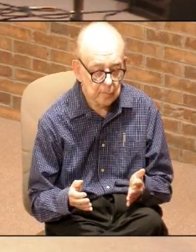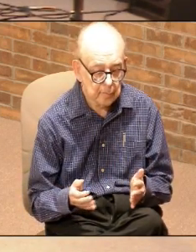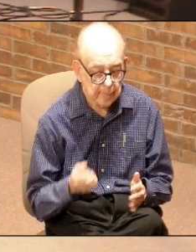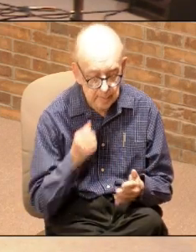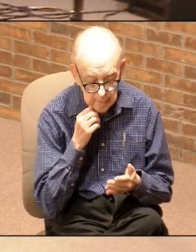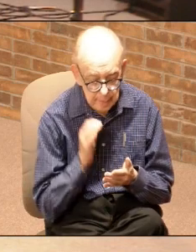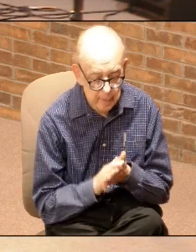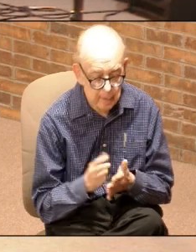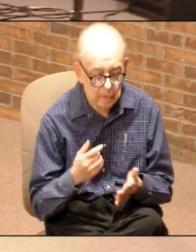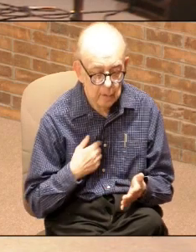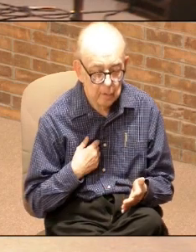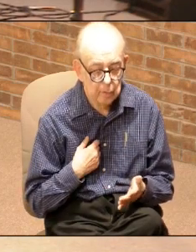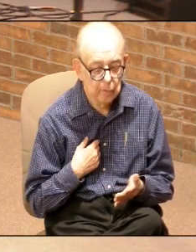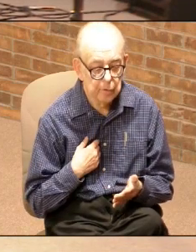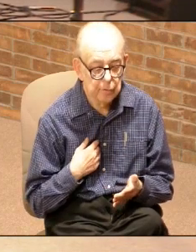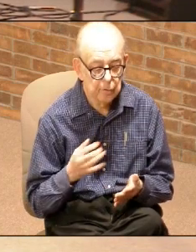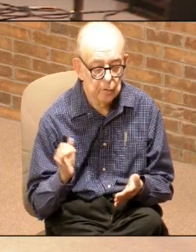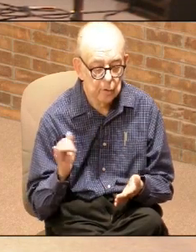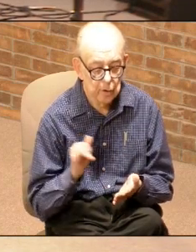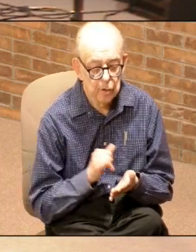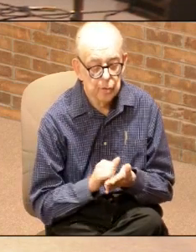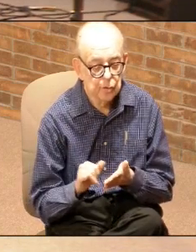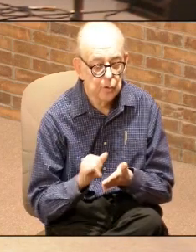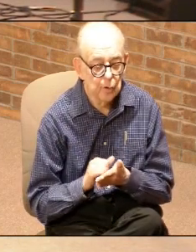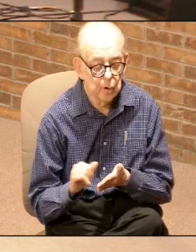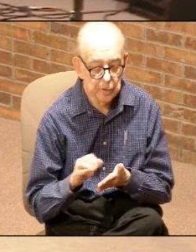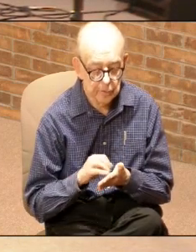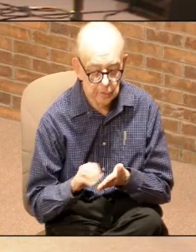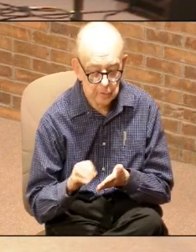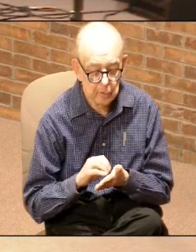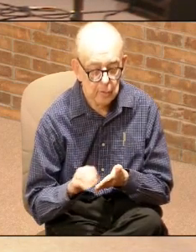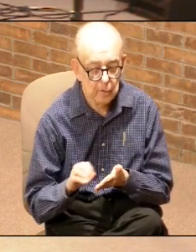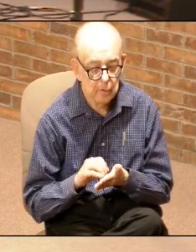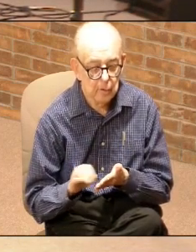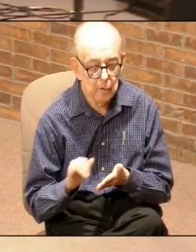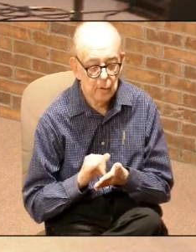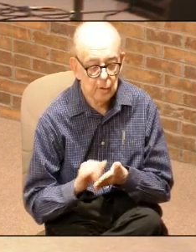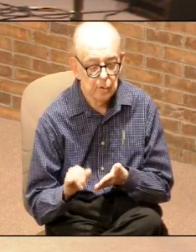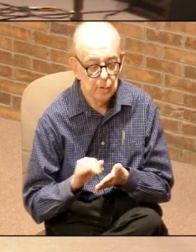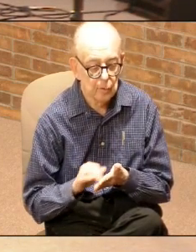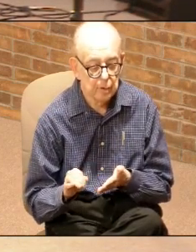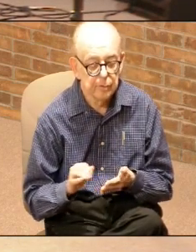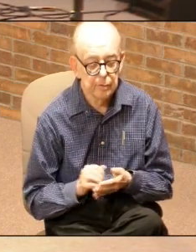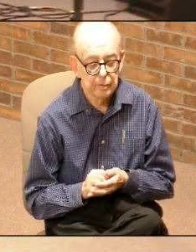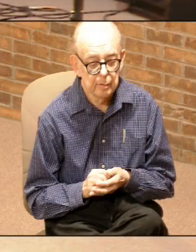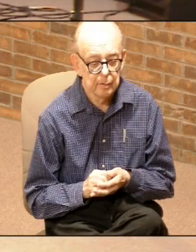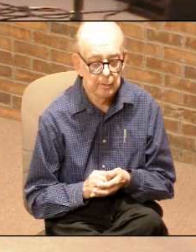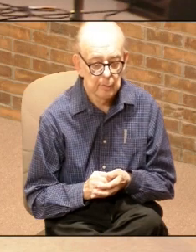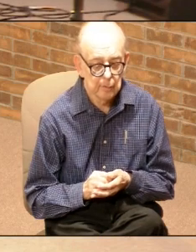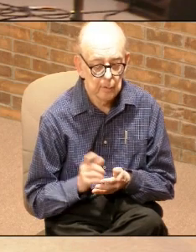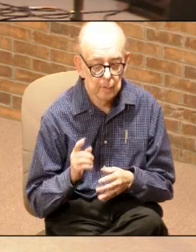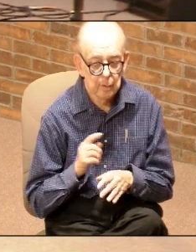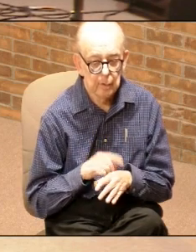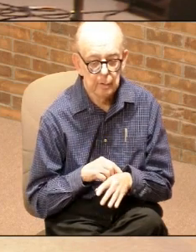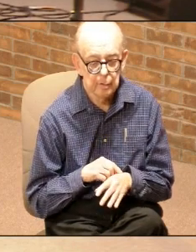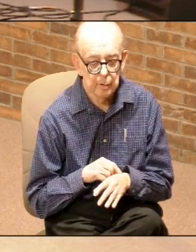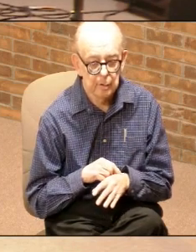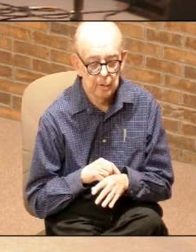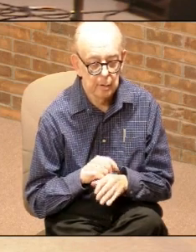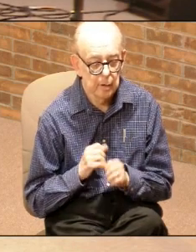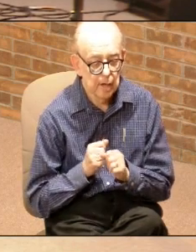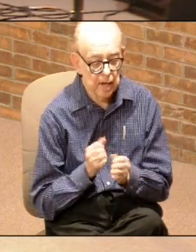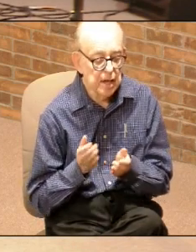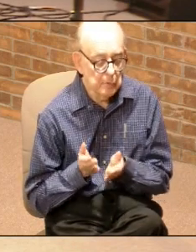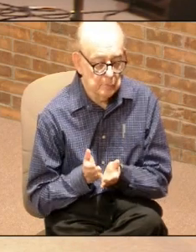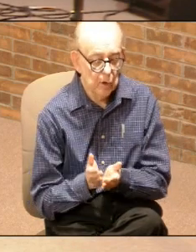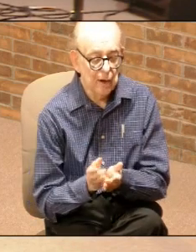Diana and I have been to New Orleans one time, I think. Right? I think it was one time. We were catching a cruise